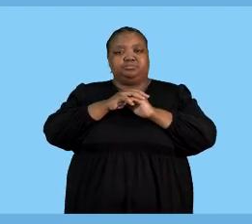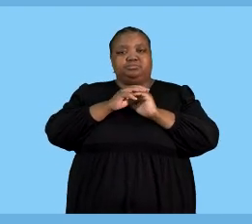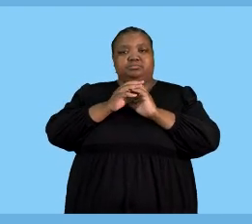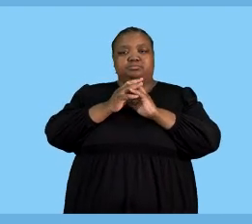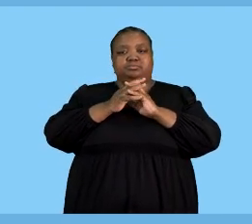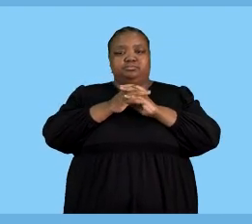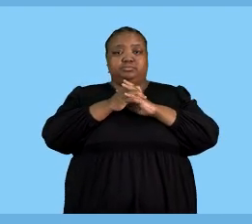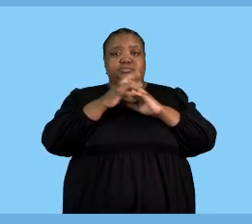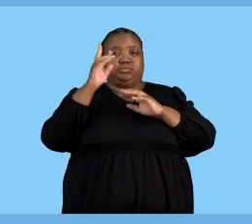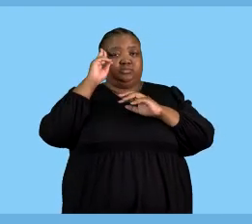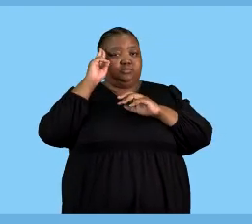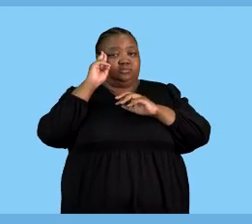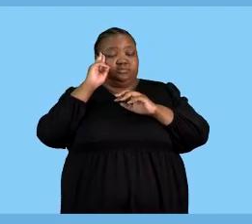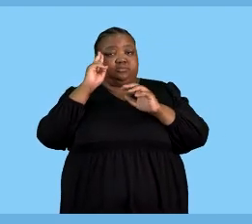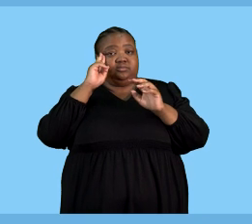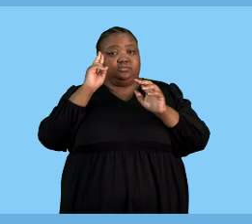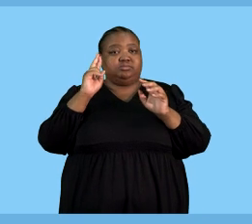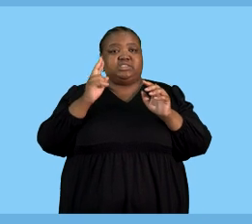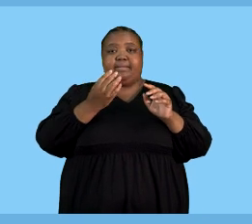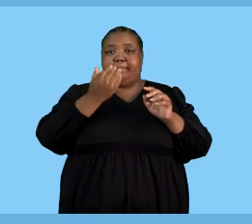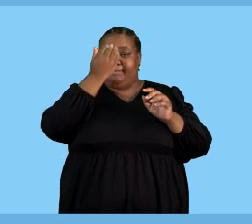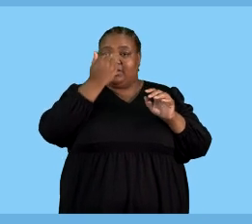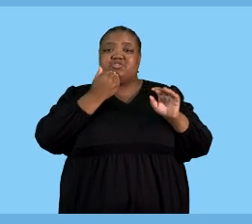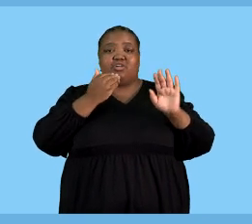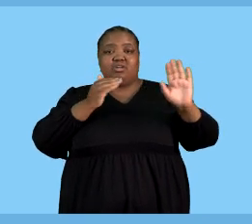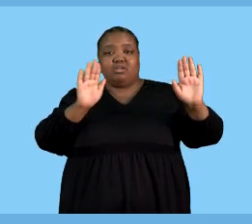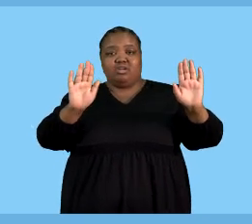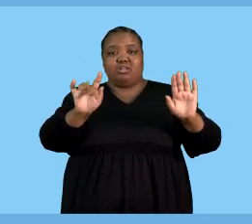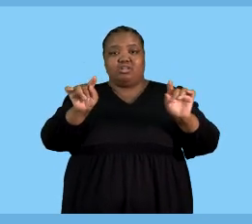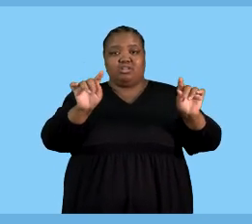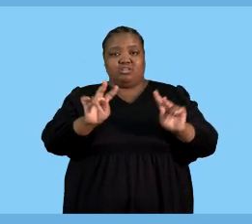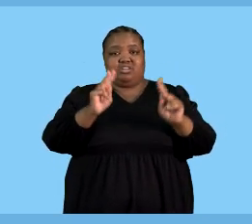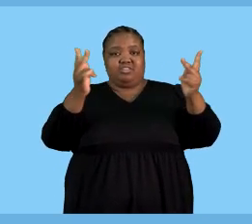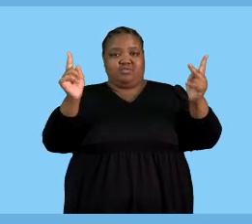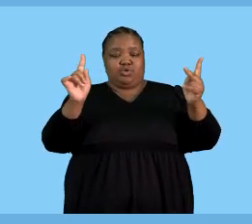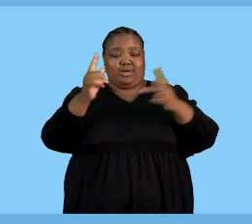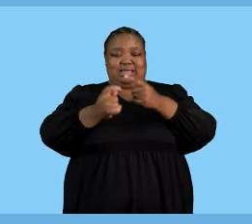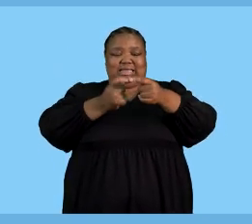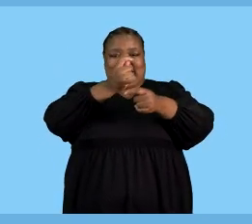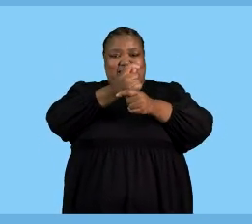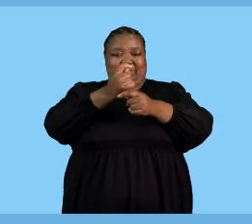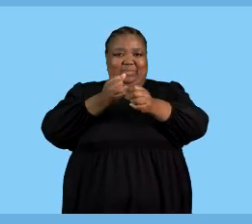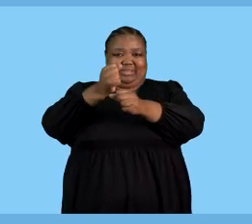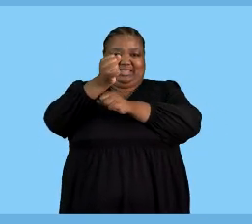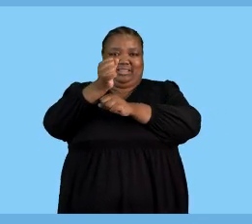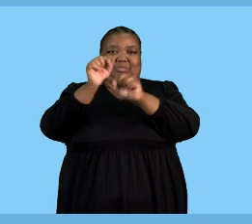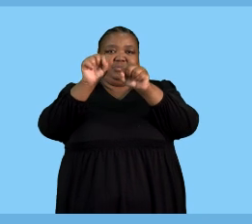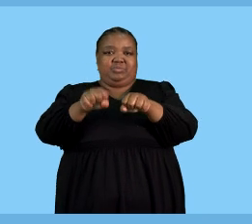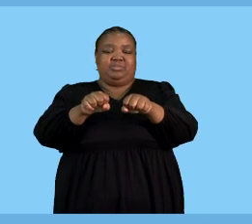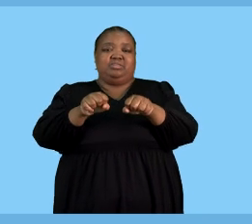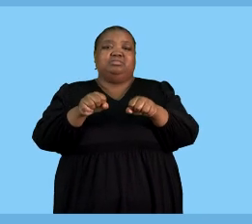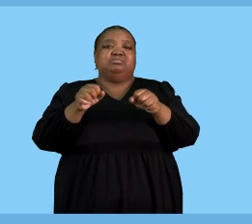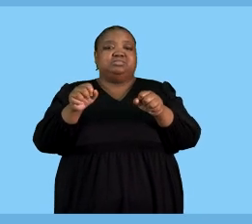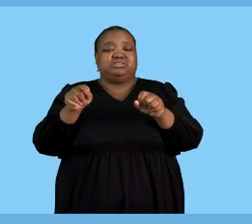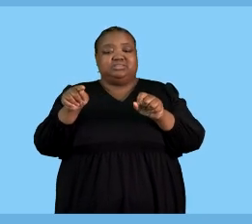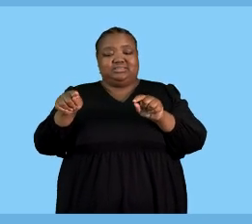That becomes a compound. Now remember that the difference between these two pictures is that this is of the same type, and then these